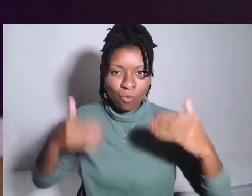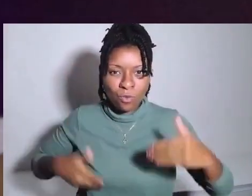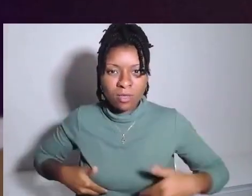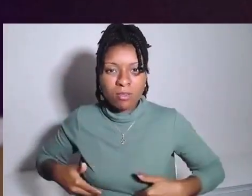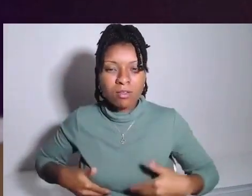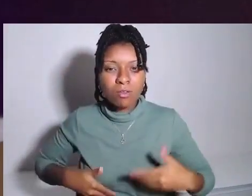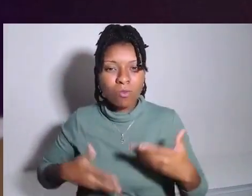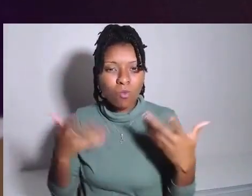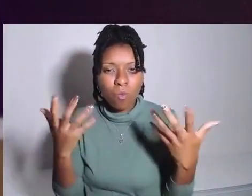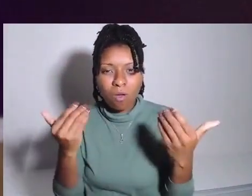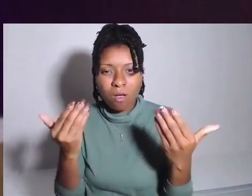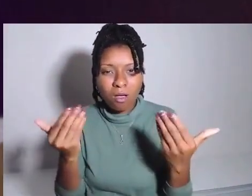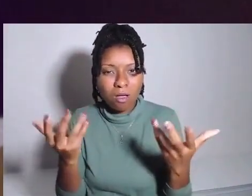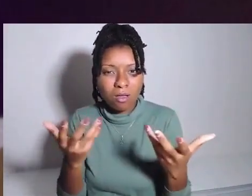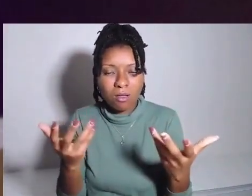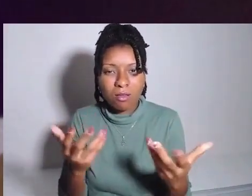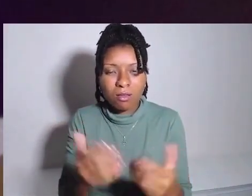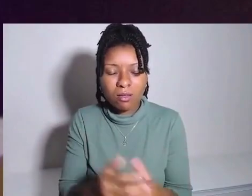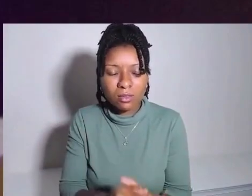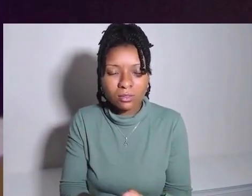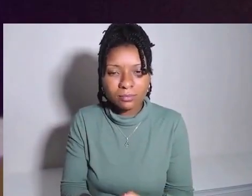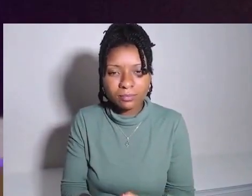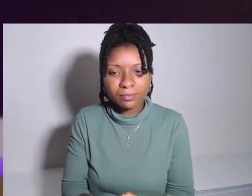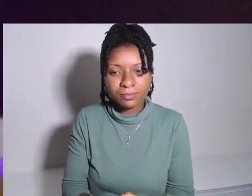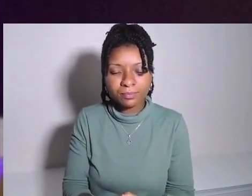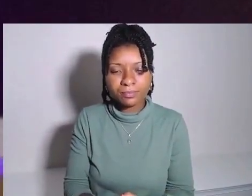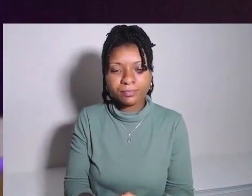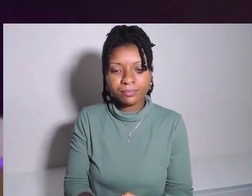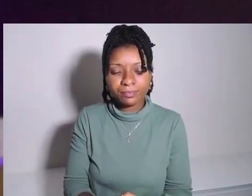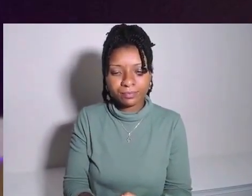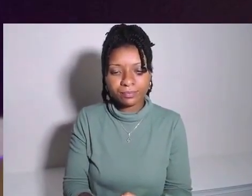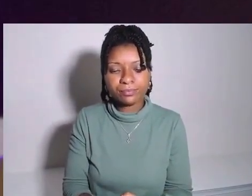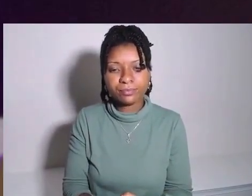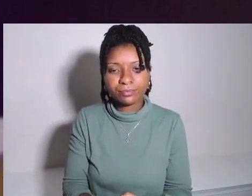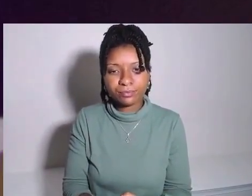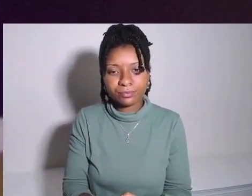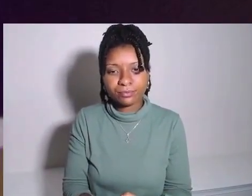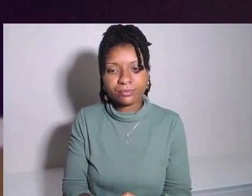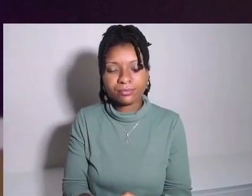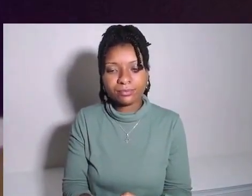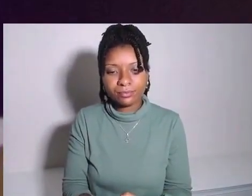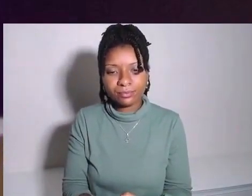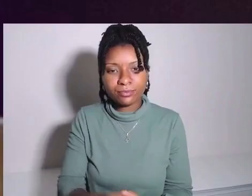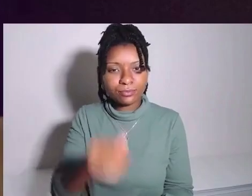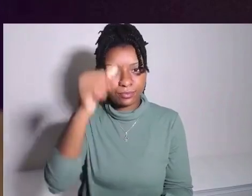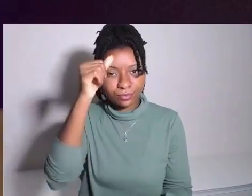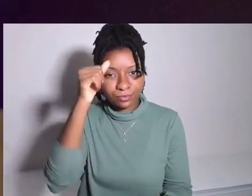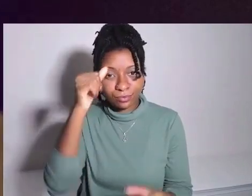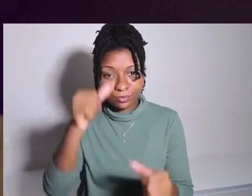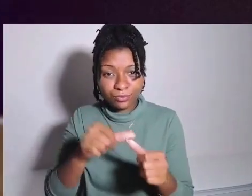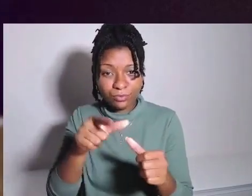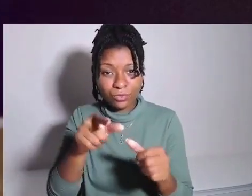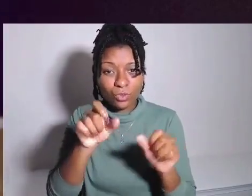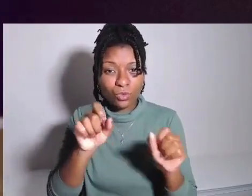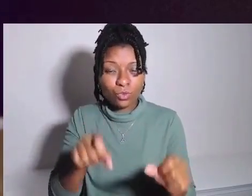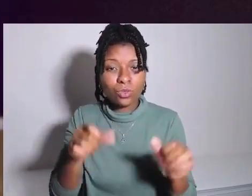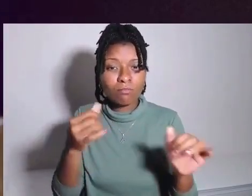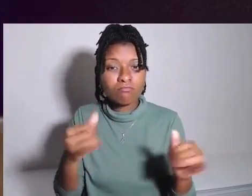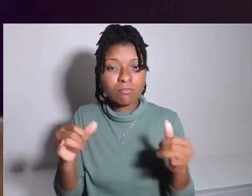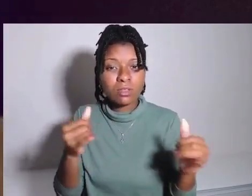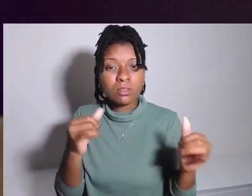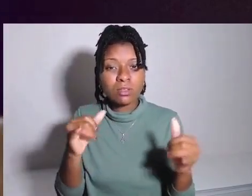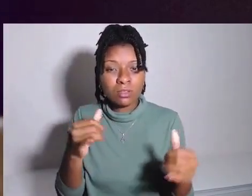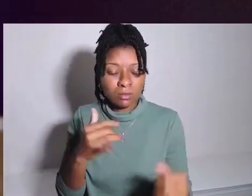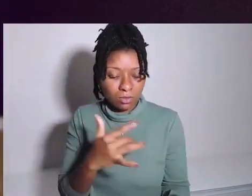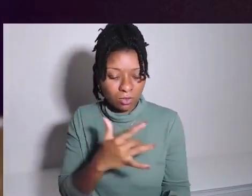it that you can also place or remember the soundtrack of